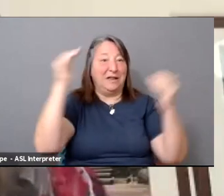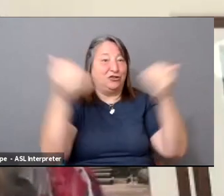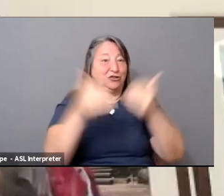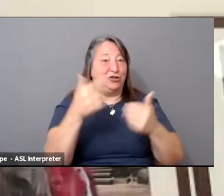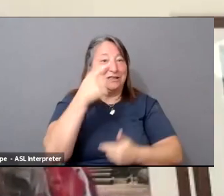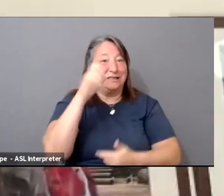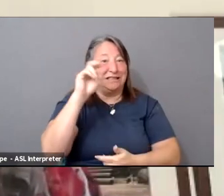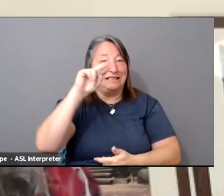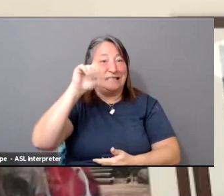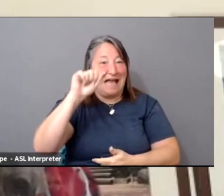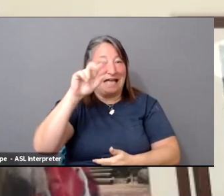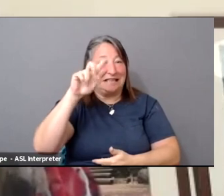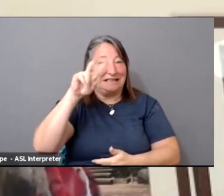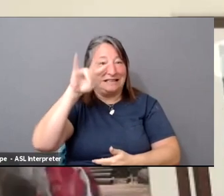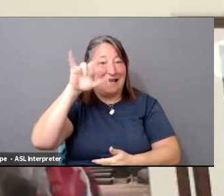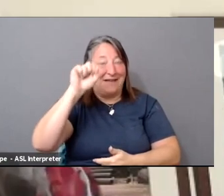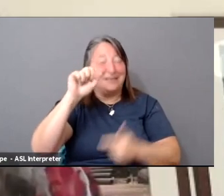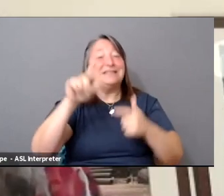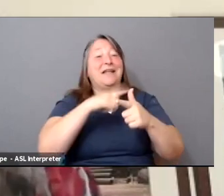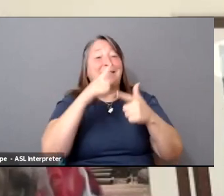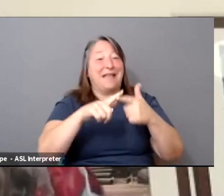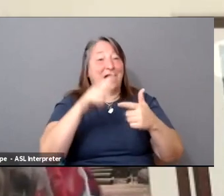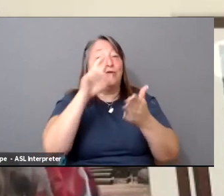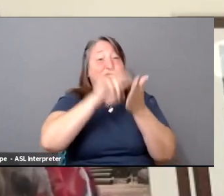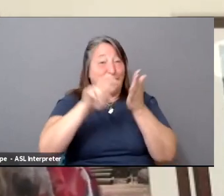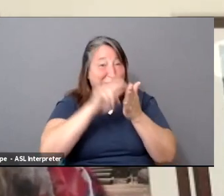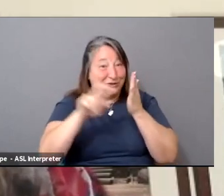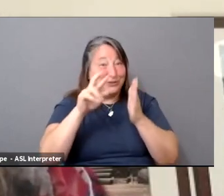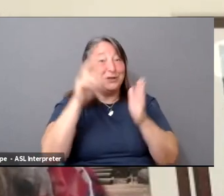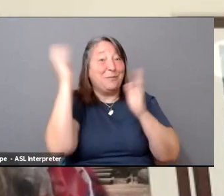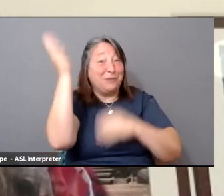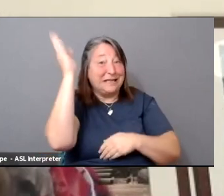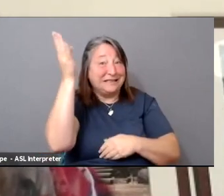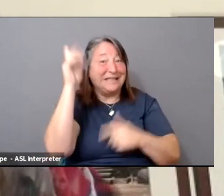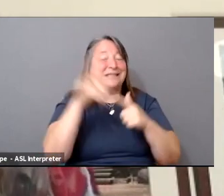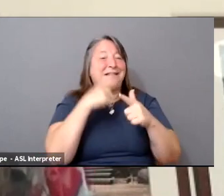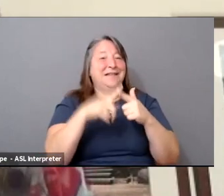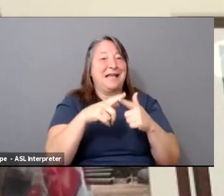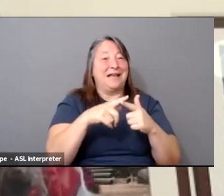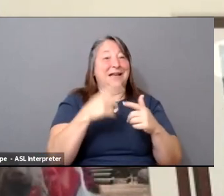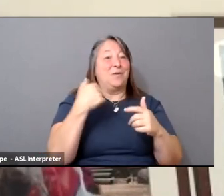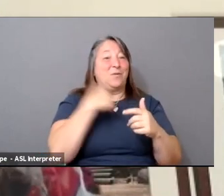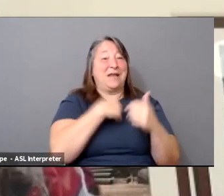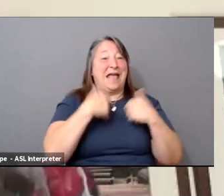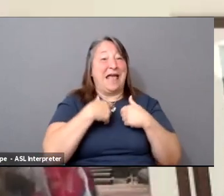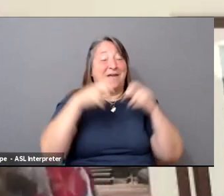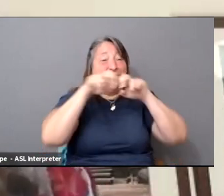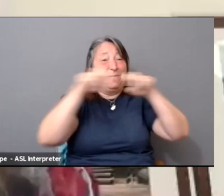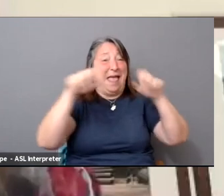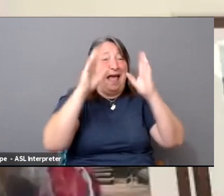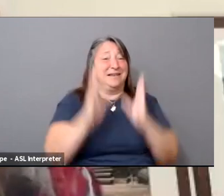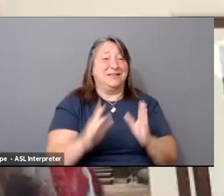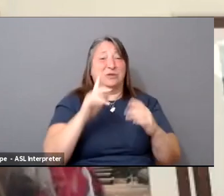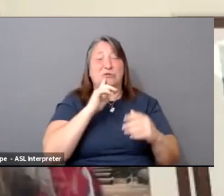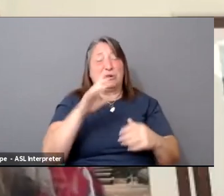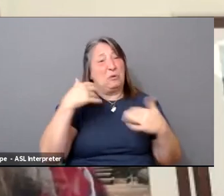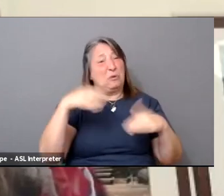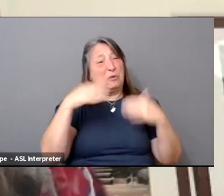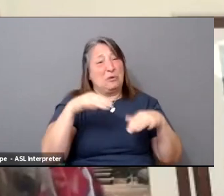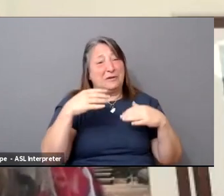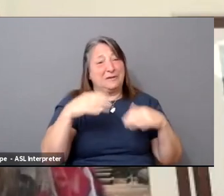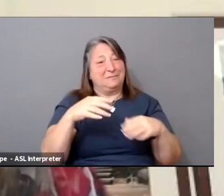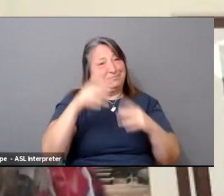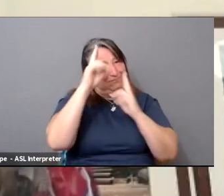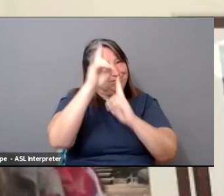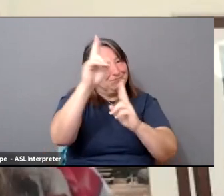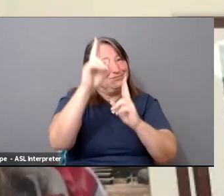Davis, and then we will have a research presentation followed by a panelist, an esteemed group of panelists. So without